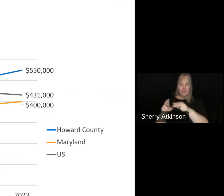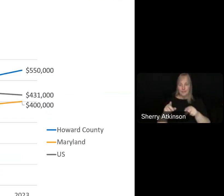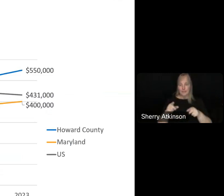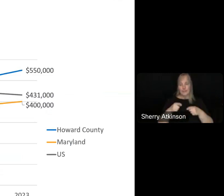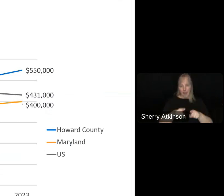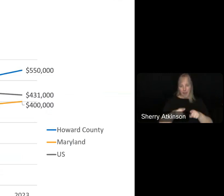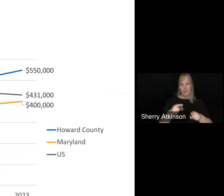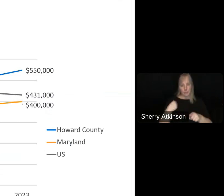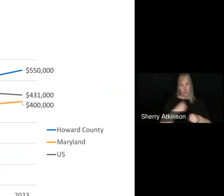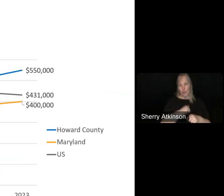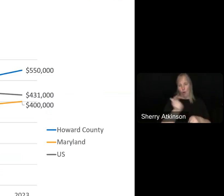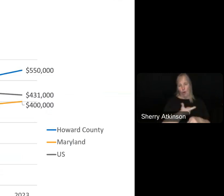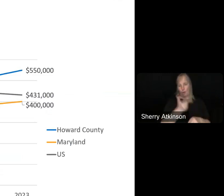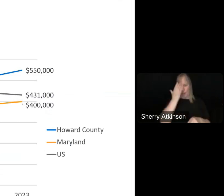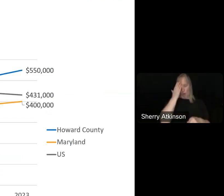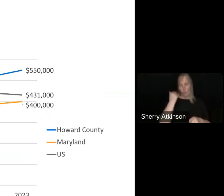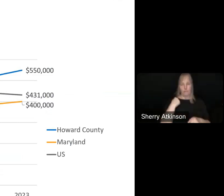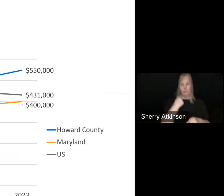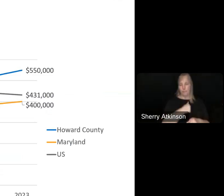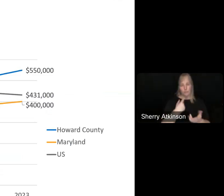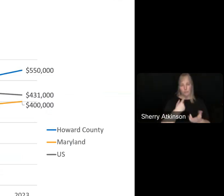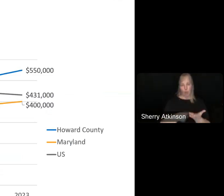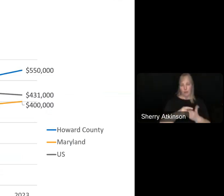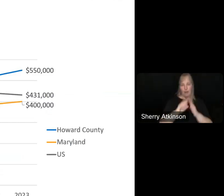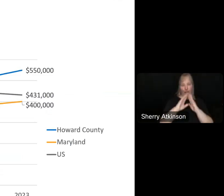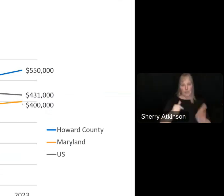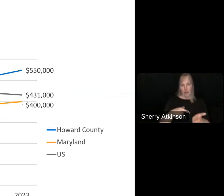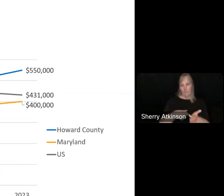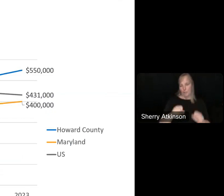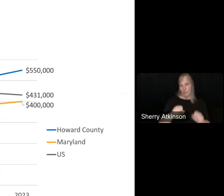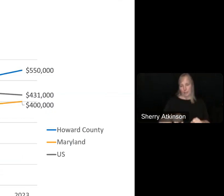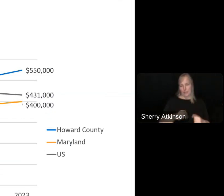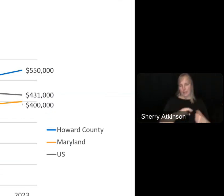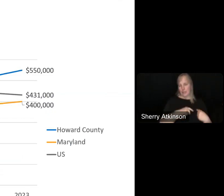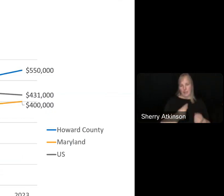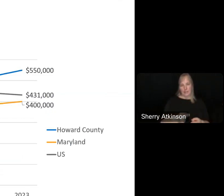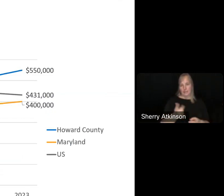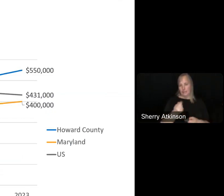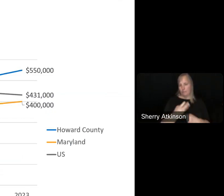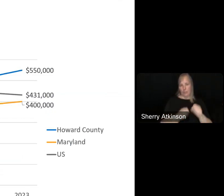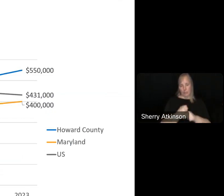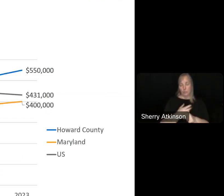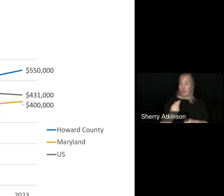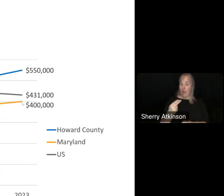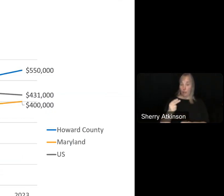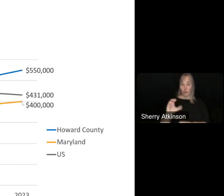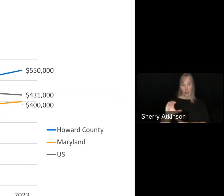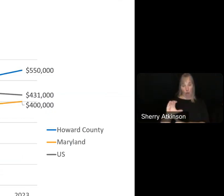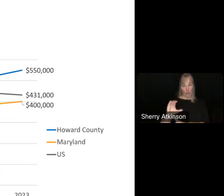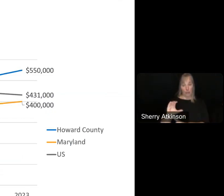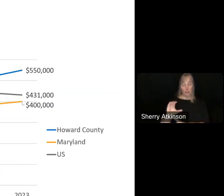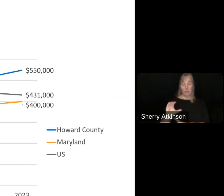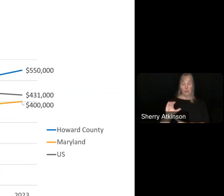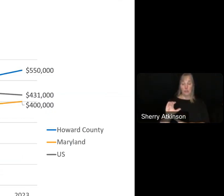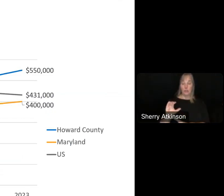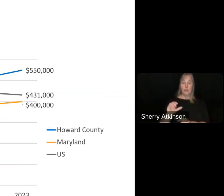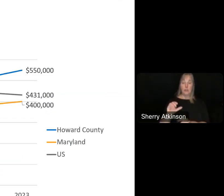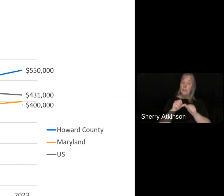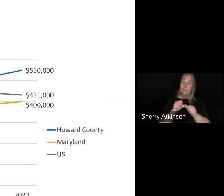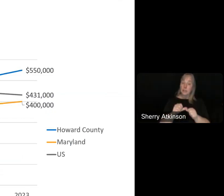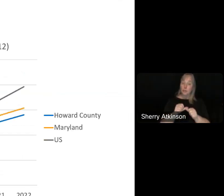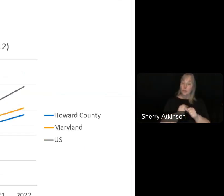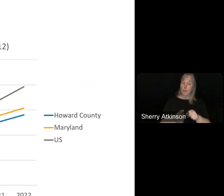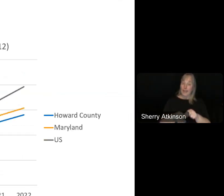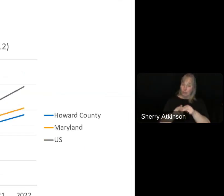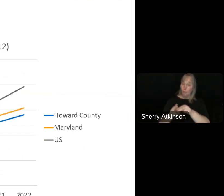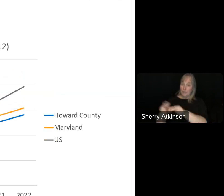about housing affordability in the last several years, and Howard County continues to increase.